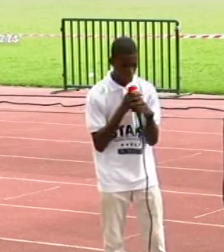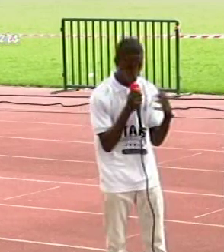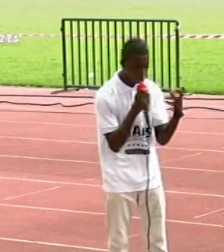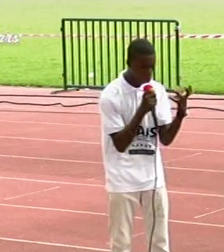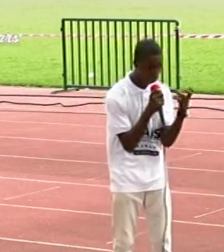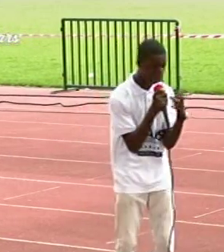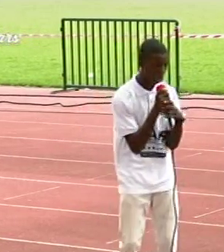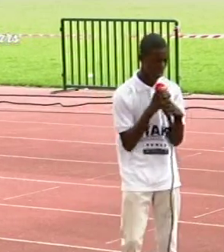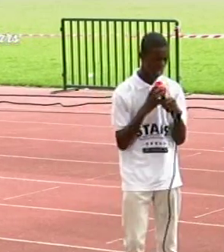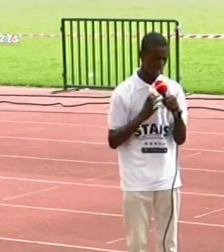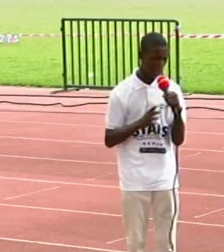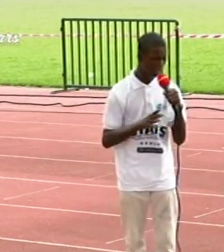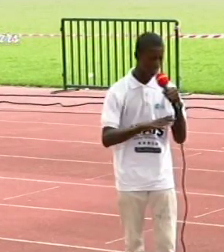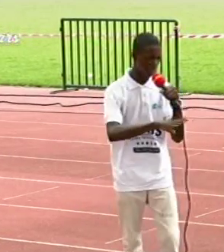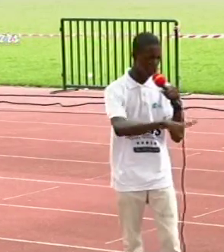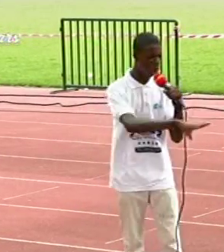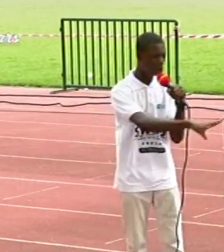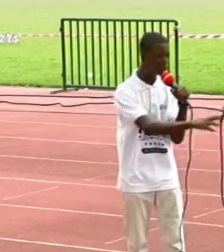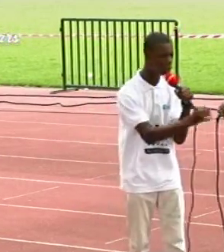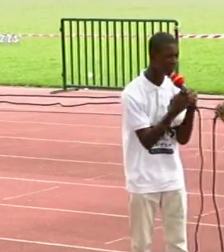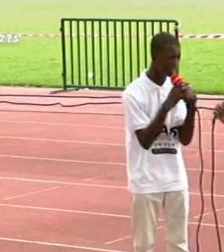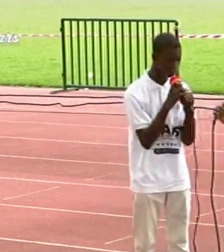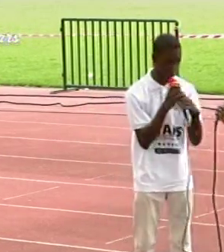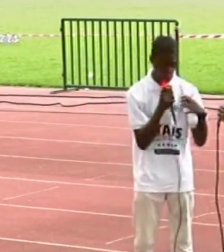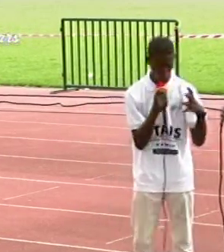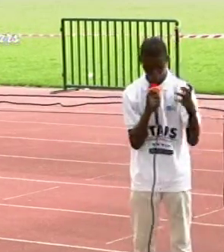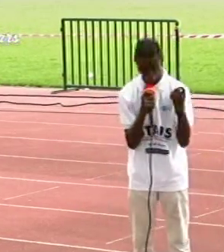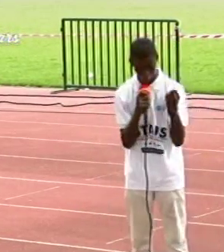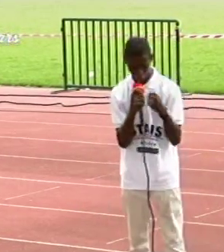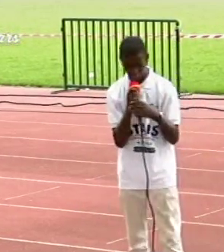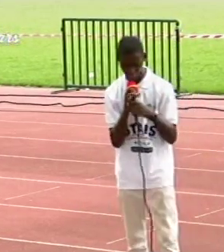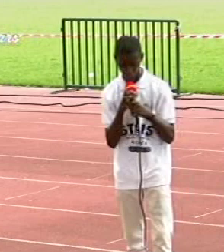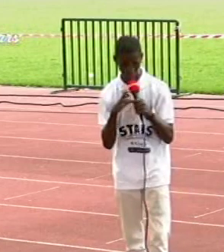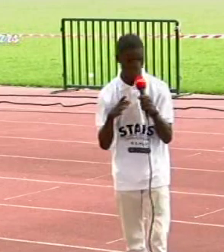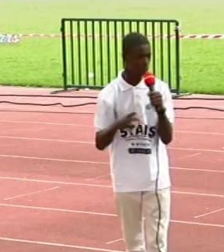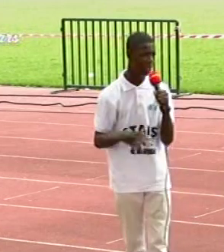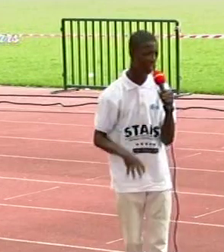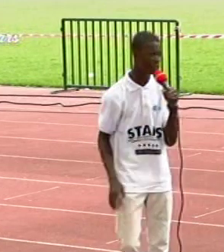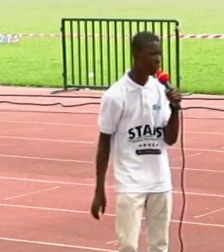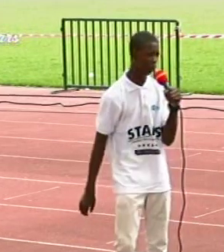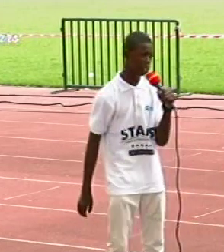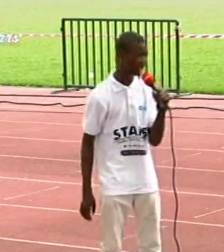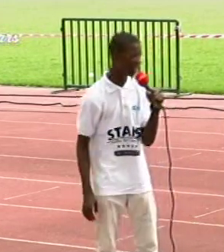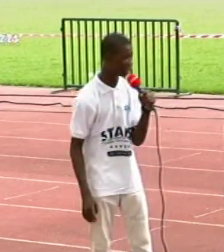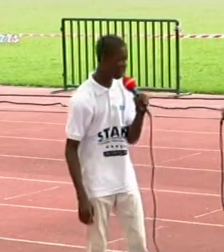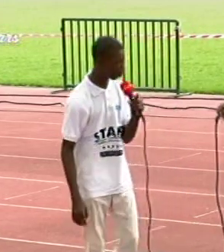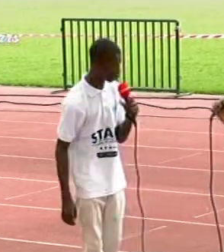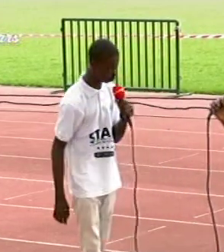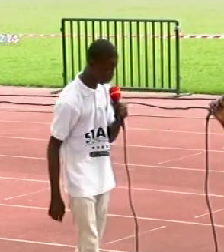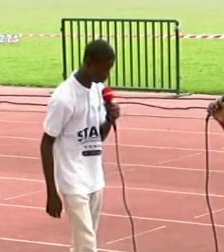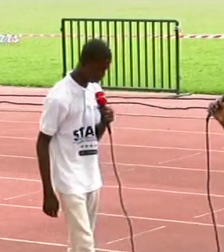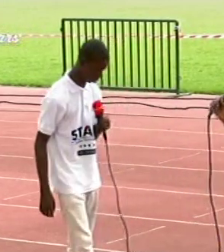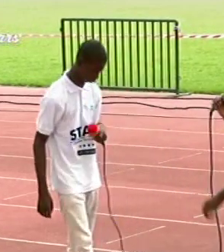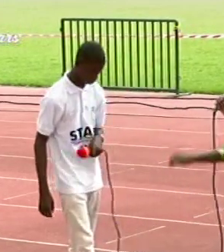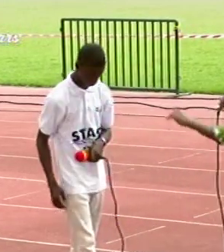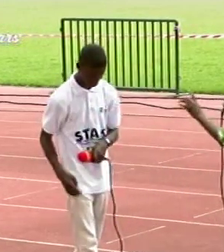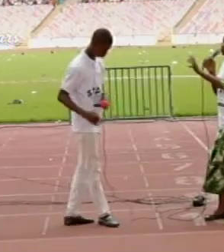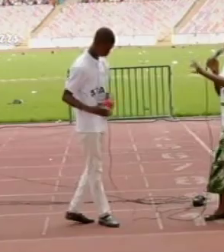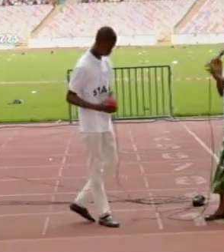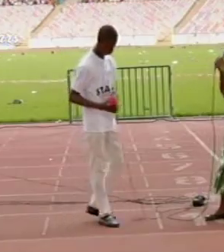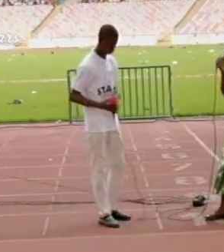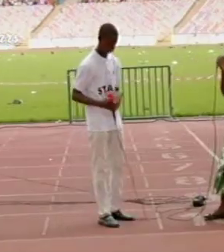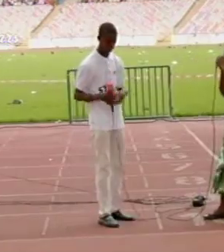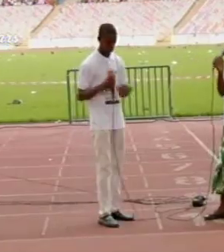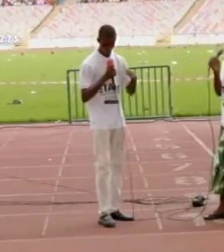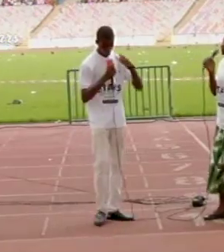blurry. Oh, I'm lost. Lost in a world full of sinful dust, dust of addiction, masturbation, fornication, and pornography. Oh, yes,